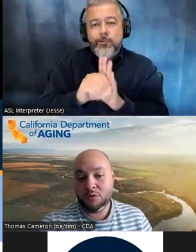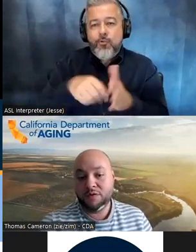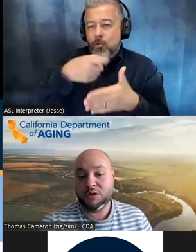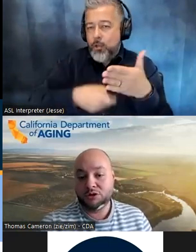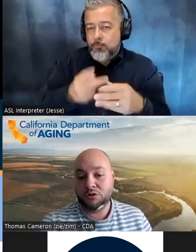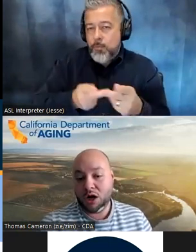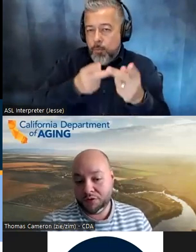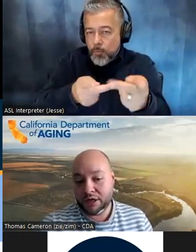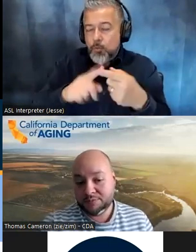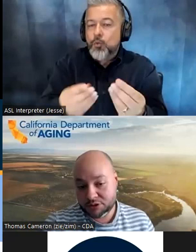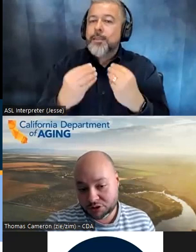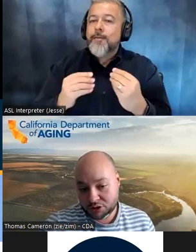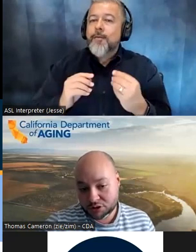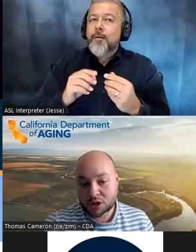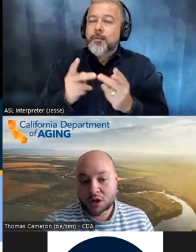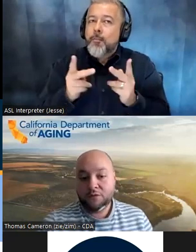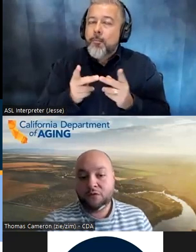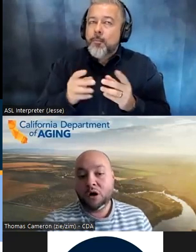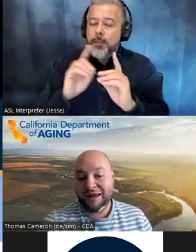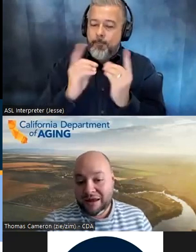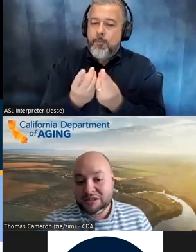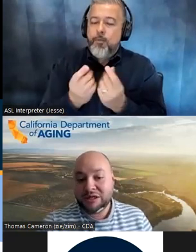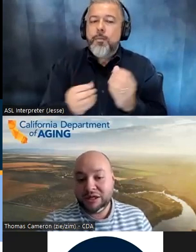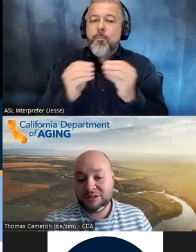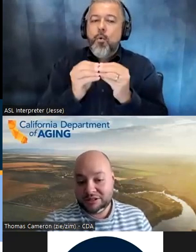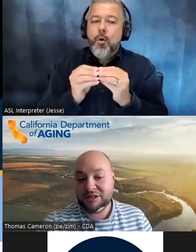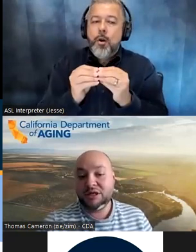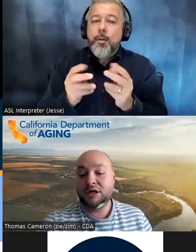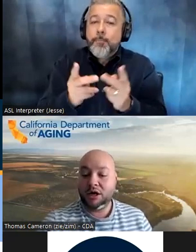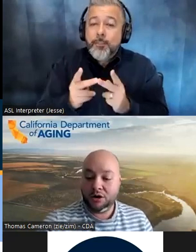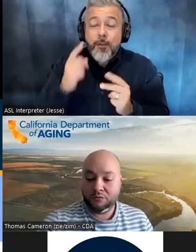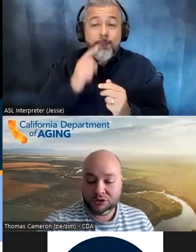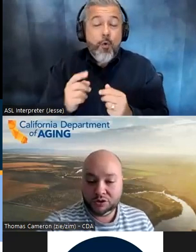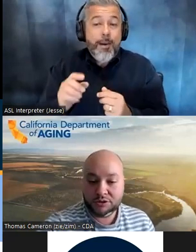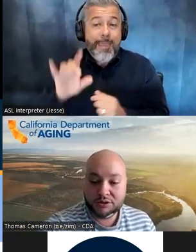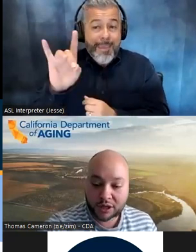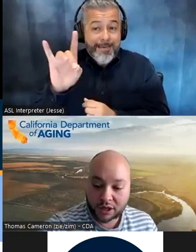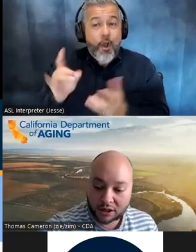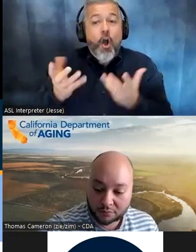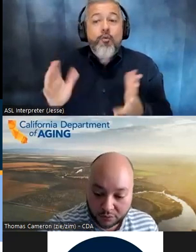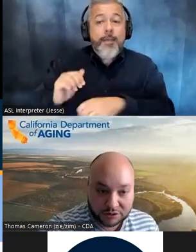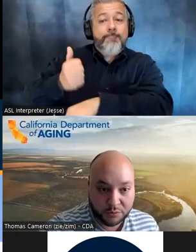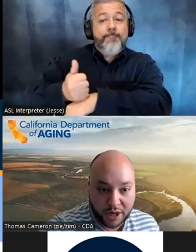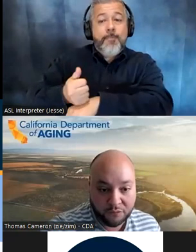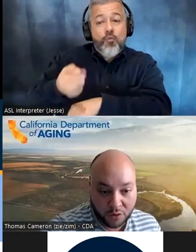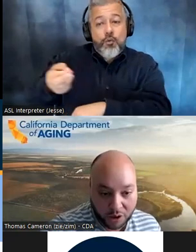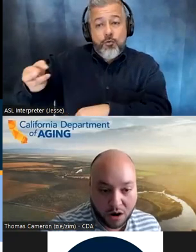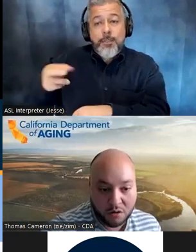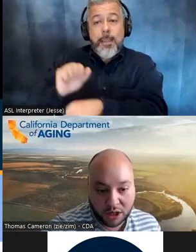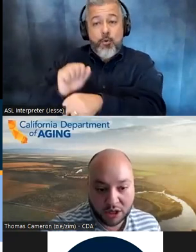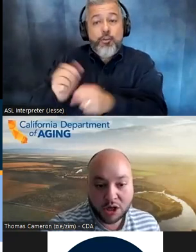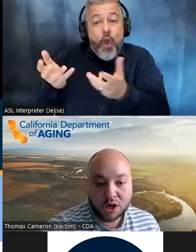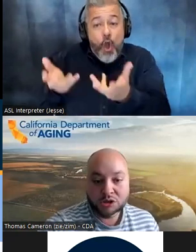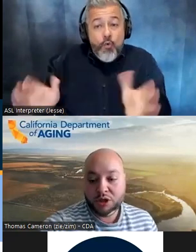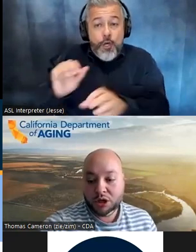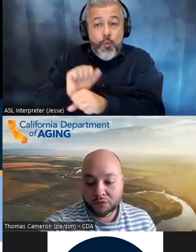department with additional authorized positions for 8 existing resources and employees that we have working